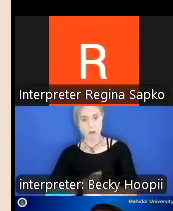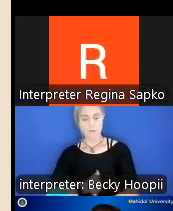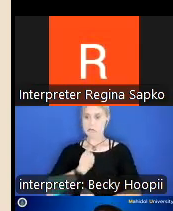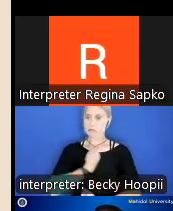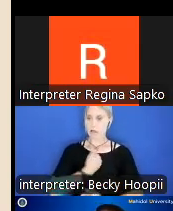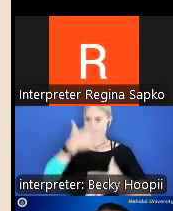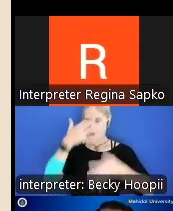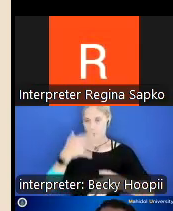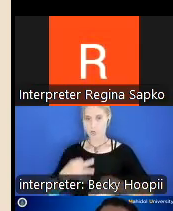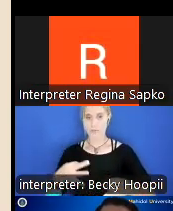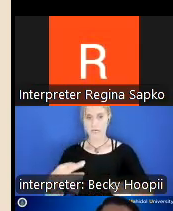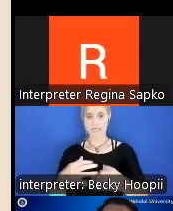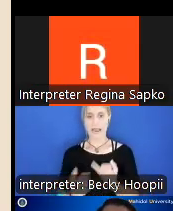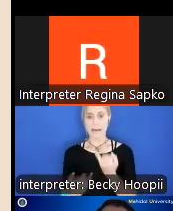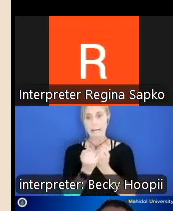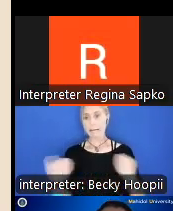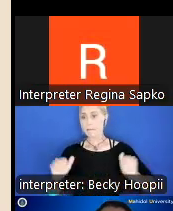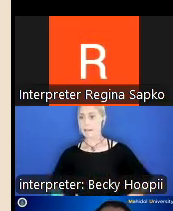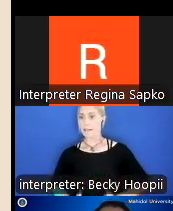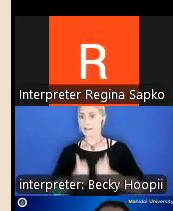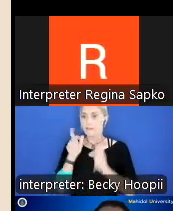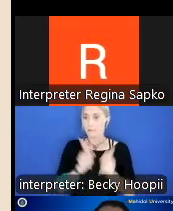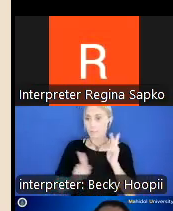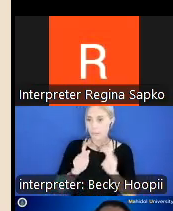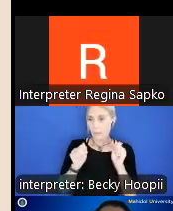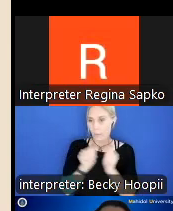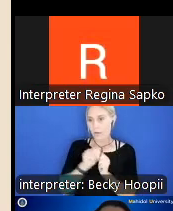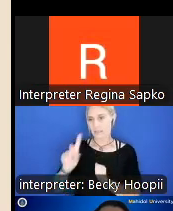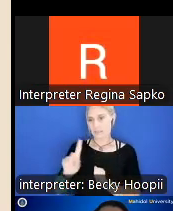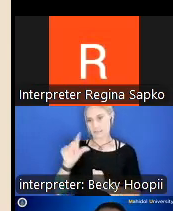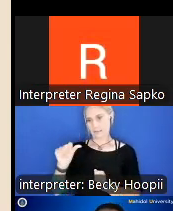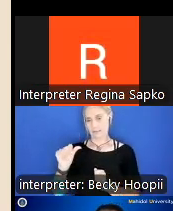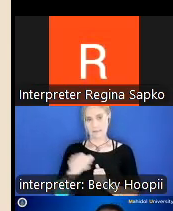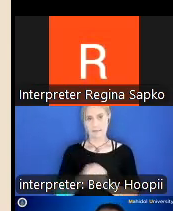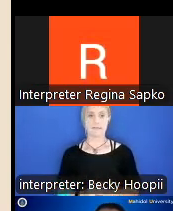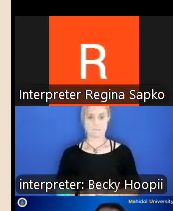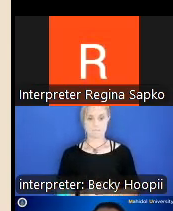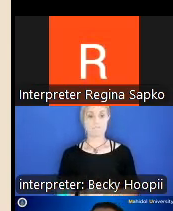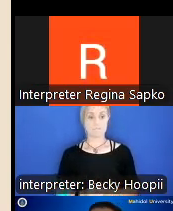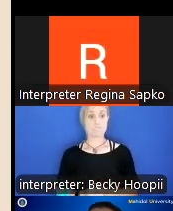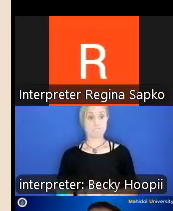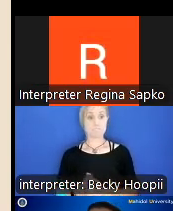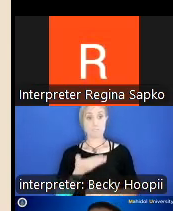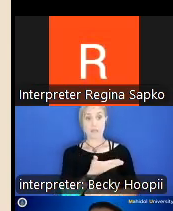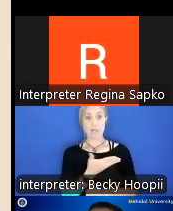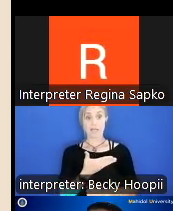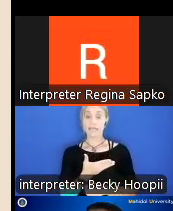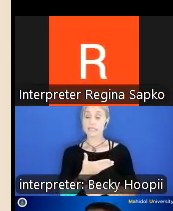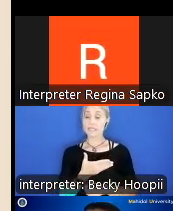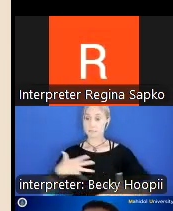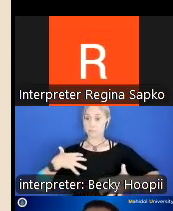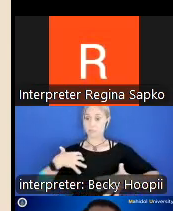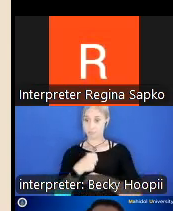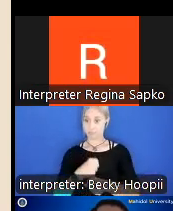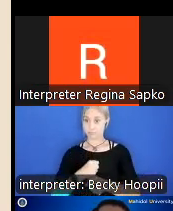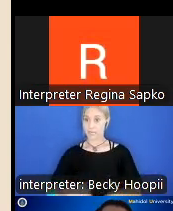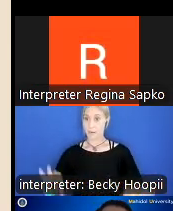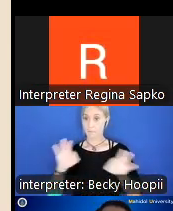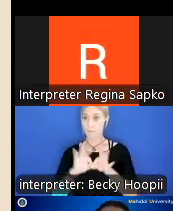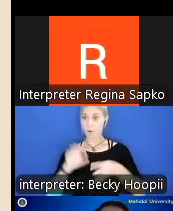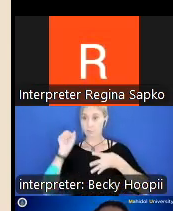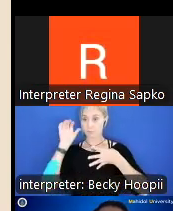independent living for person with disability. Well, this is the key point that I